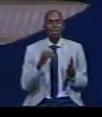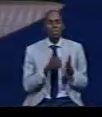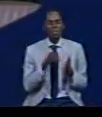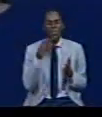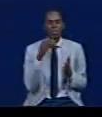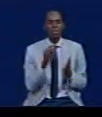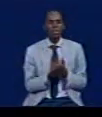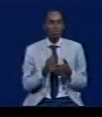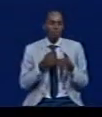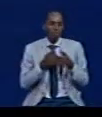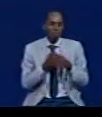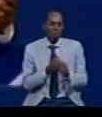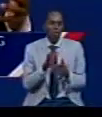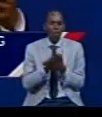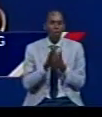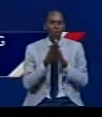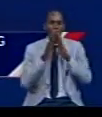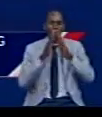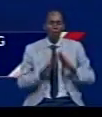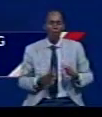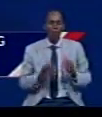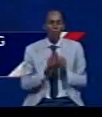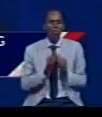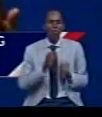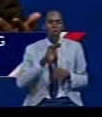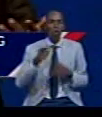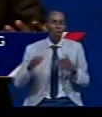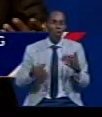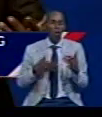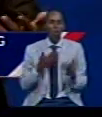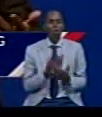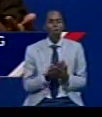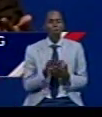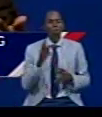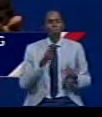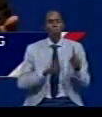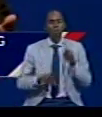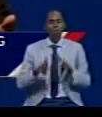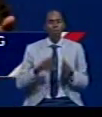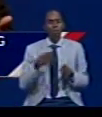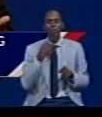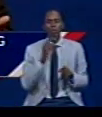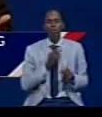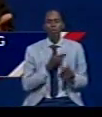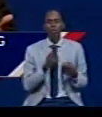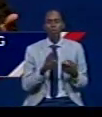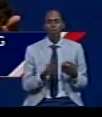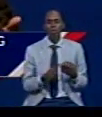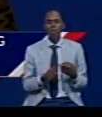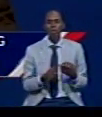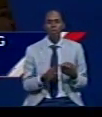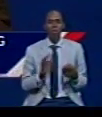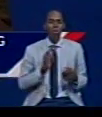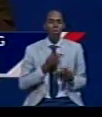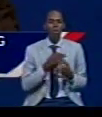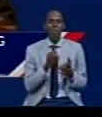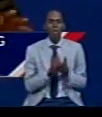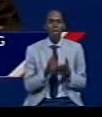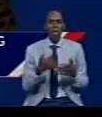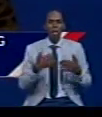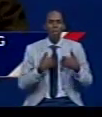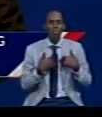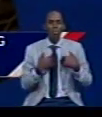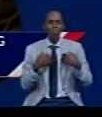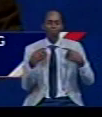all men. It's talking to us who are fighting in our nature, and we have the defilement